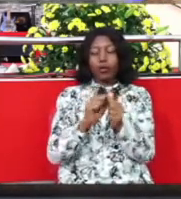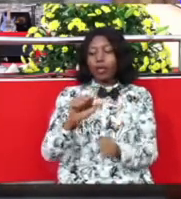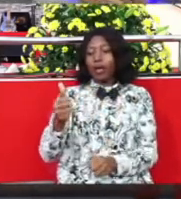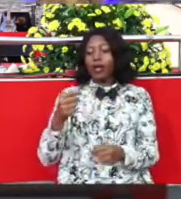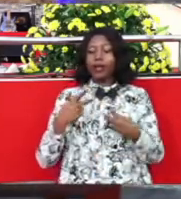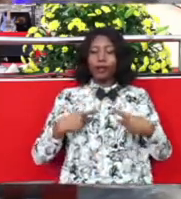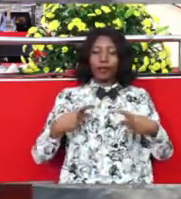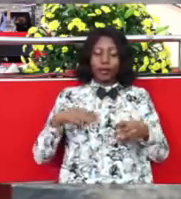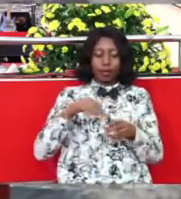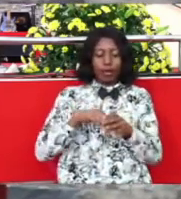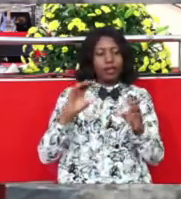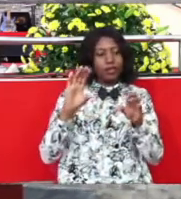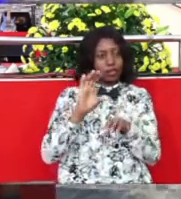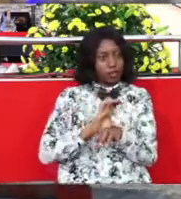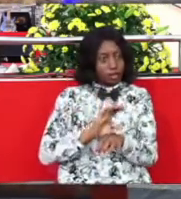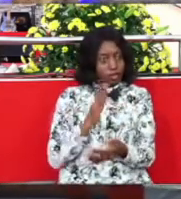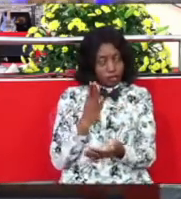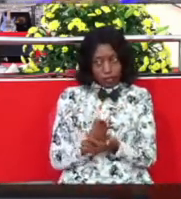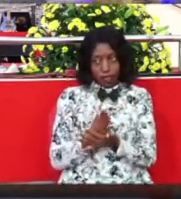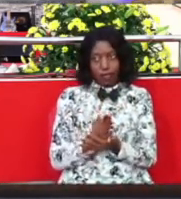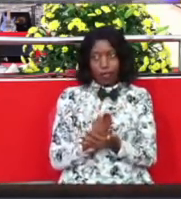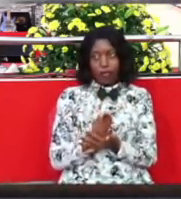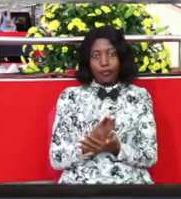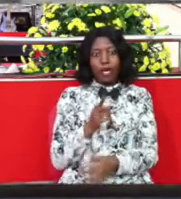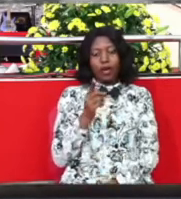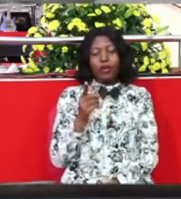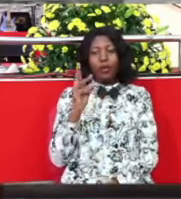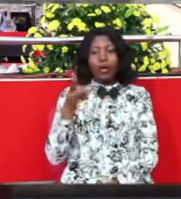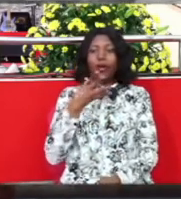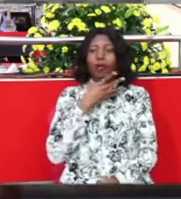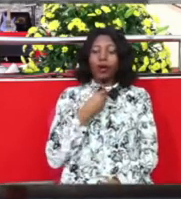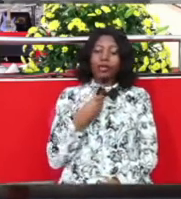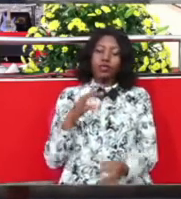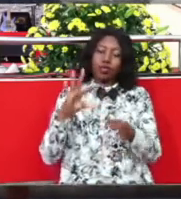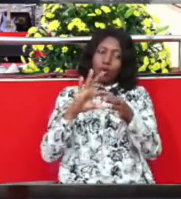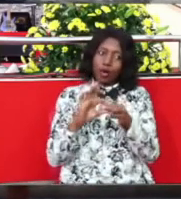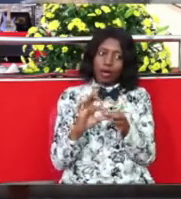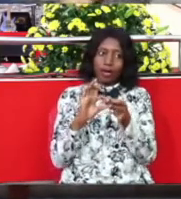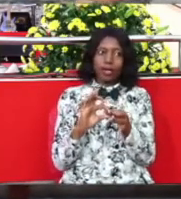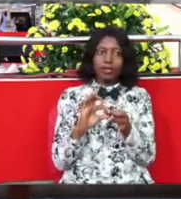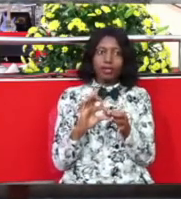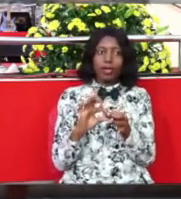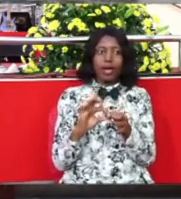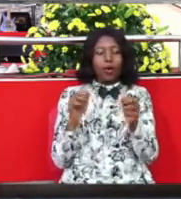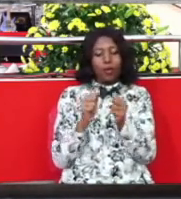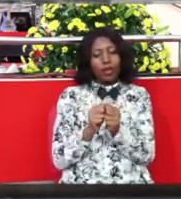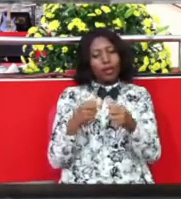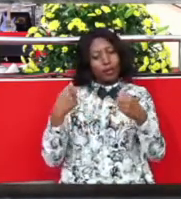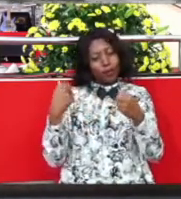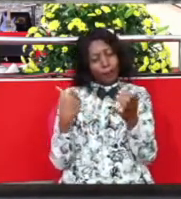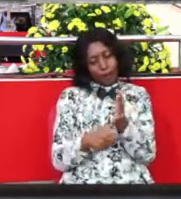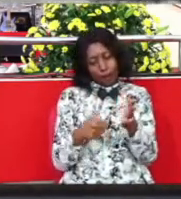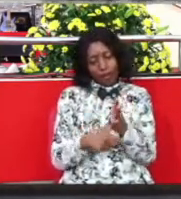kuweza kuunganishwa na wapendwa katika kanisa. You will start desiring to be connected on issues that affect other humanities.